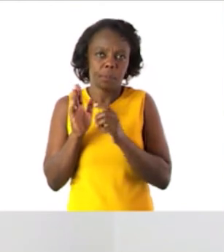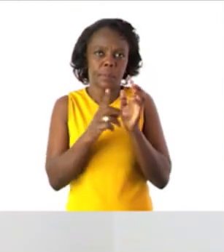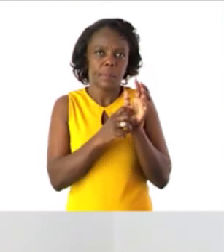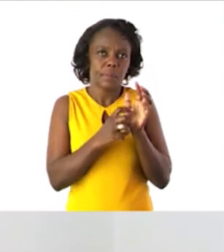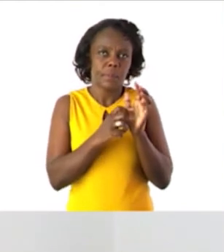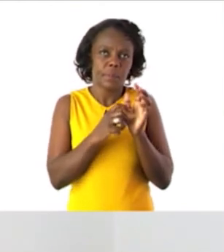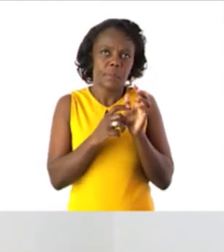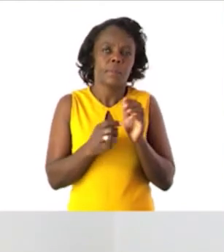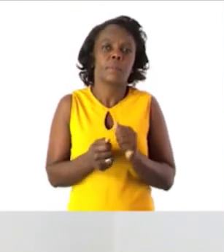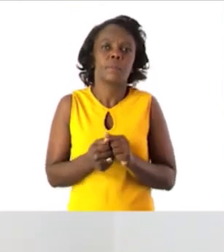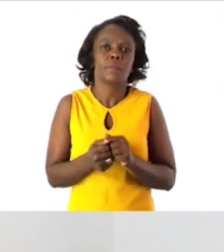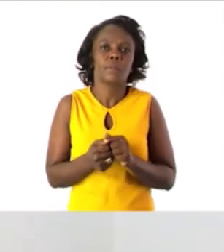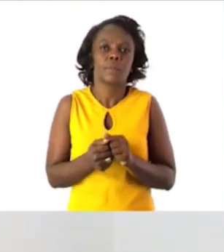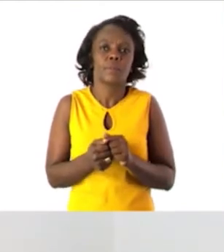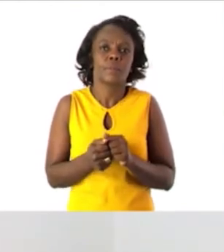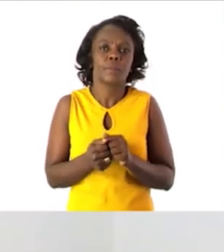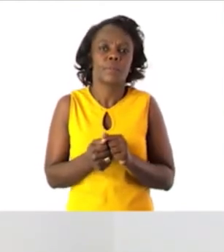in Doshi.